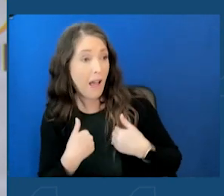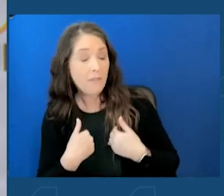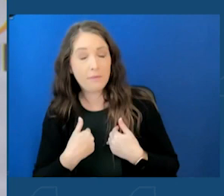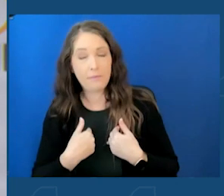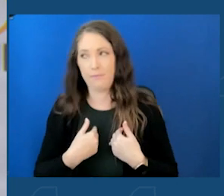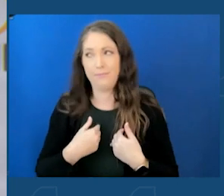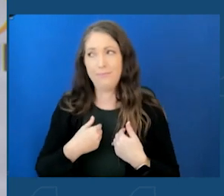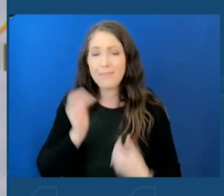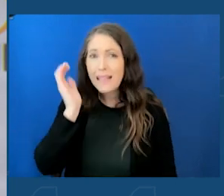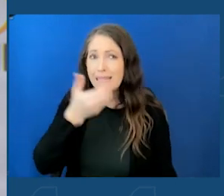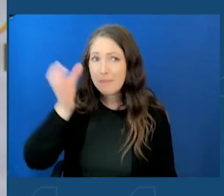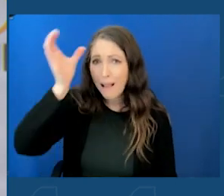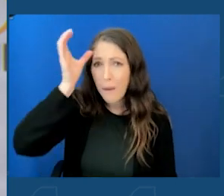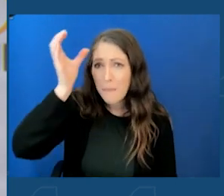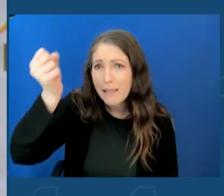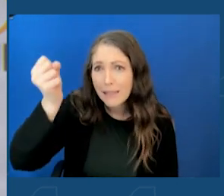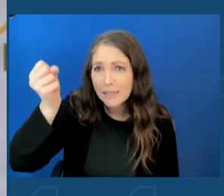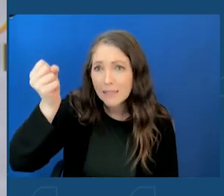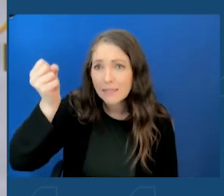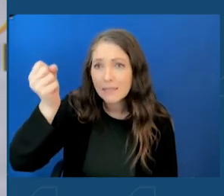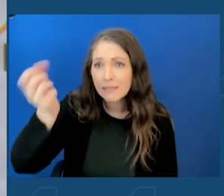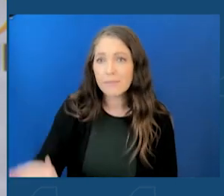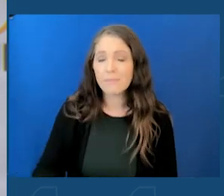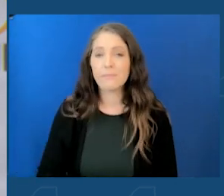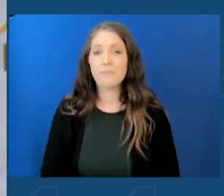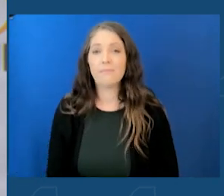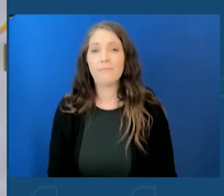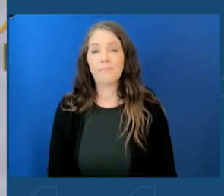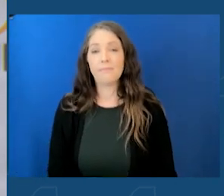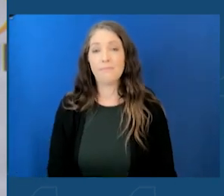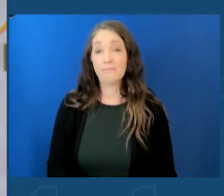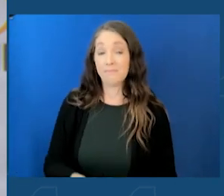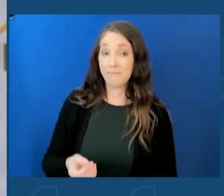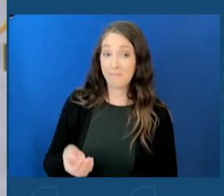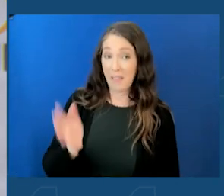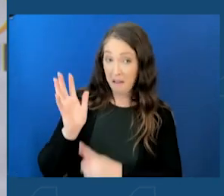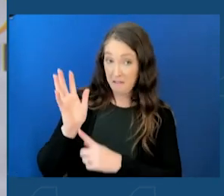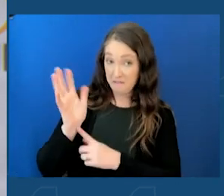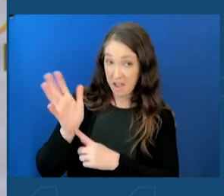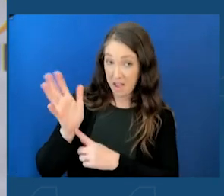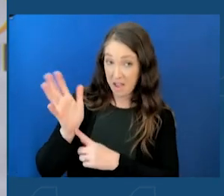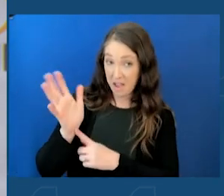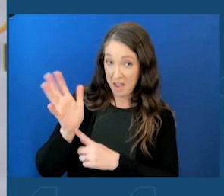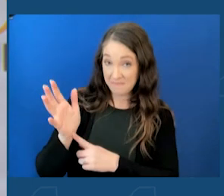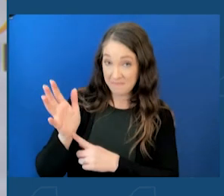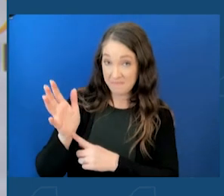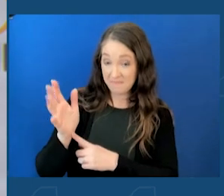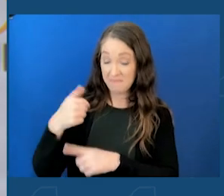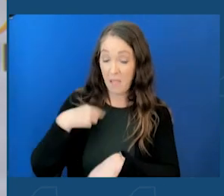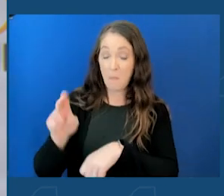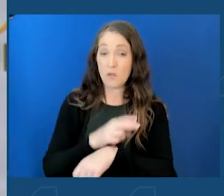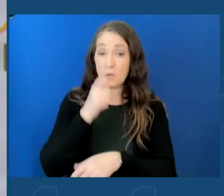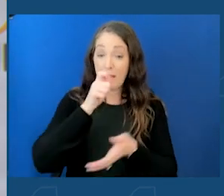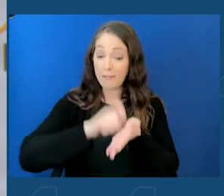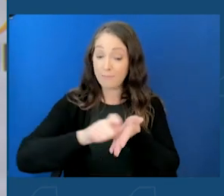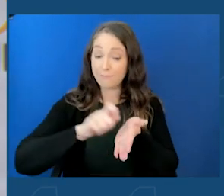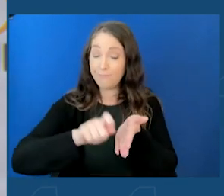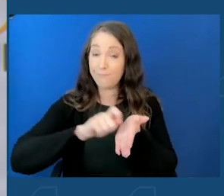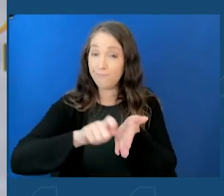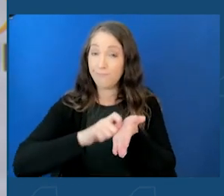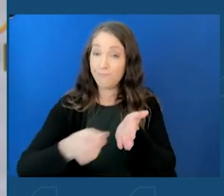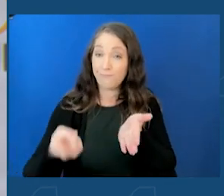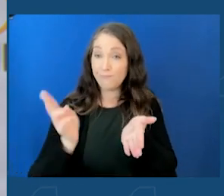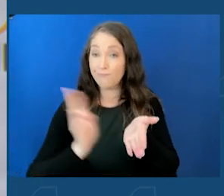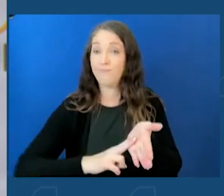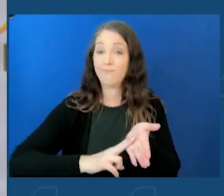when I take in 5 minutes the ability to use a pen to correct that wrong, we'll know that we can make people